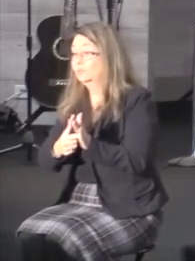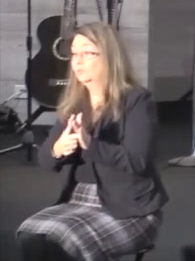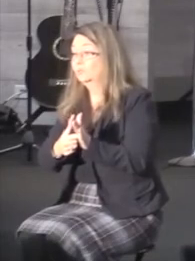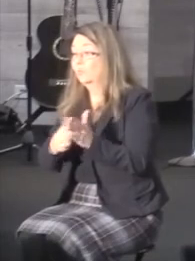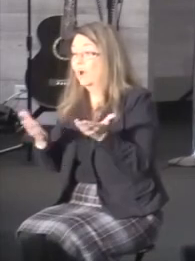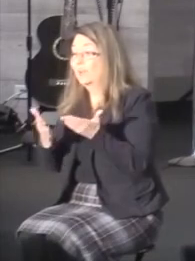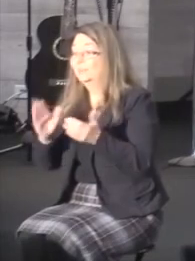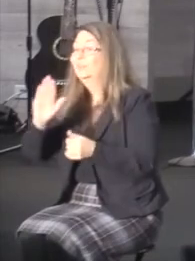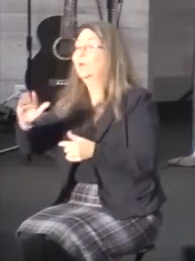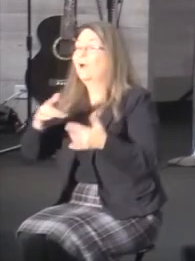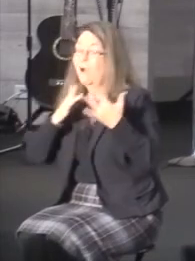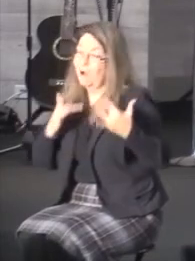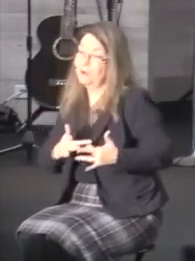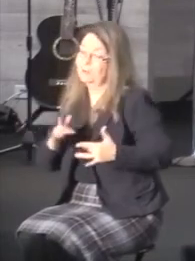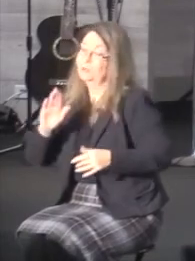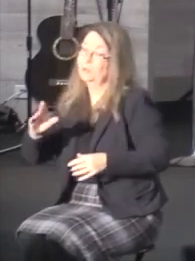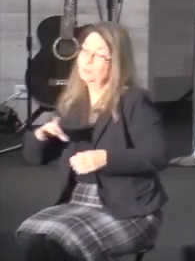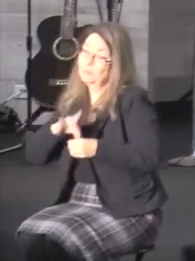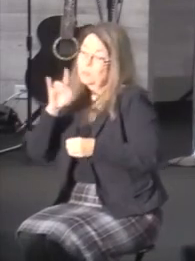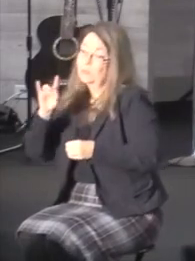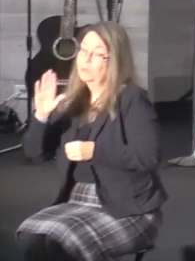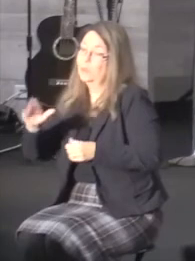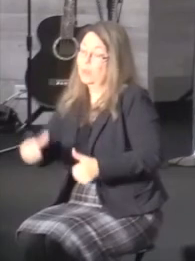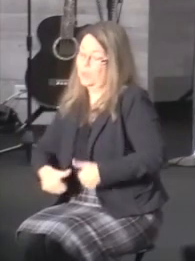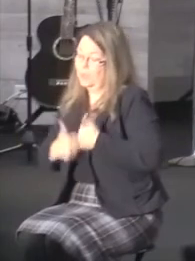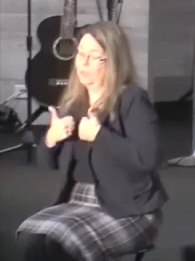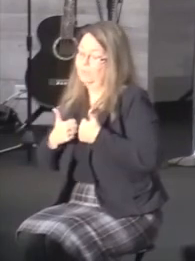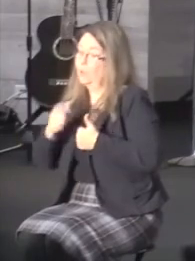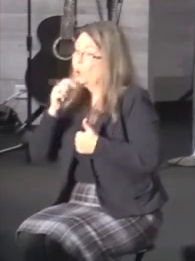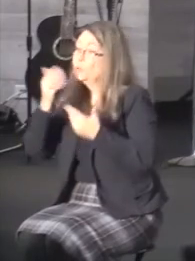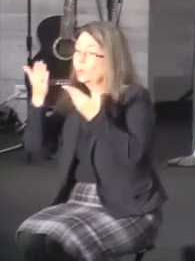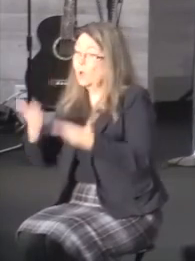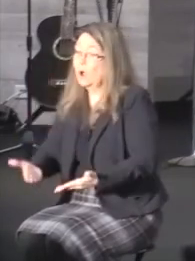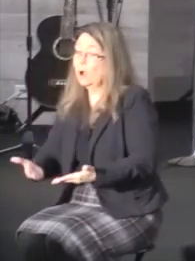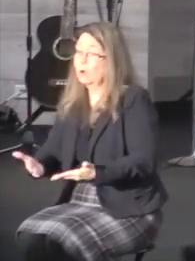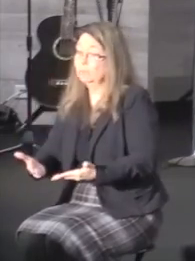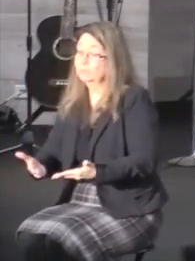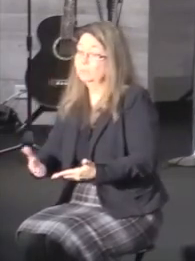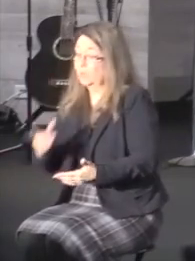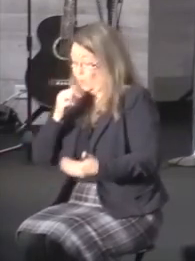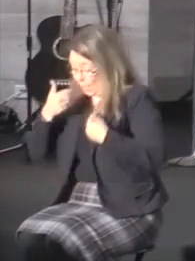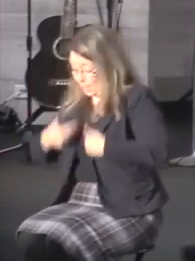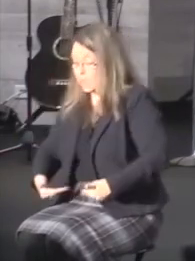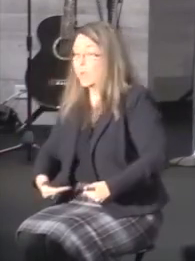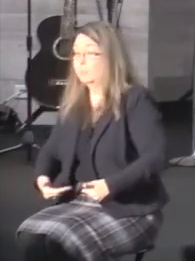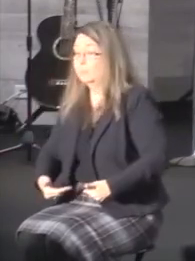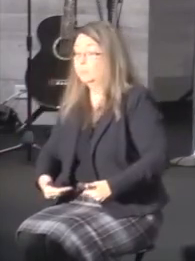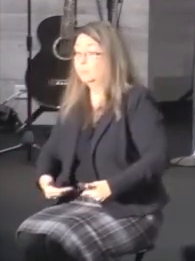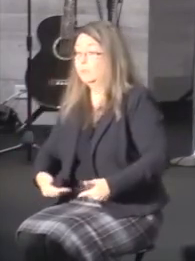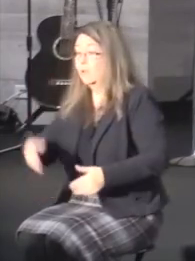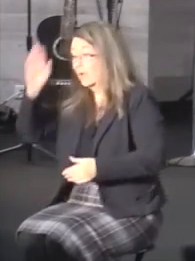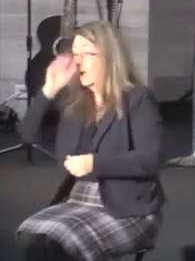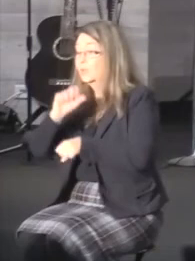your heart and your spirit and your life. And who you are as a person, who I am as a person.